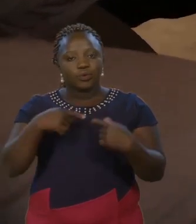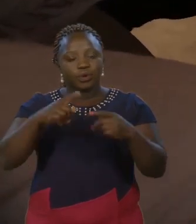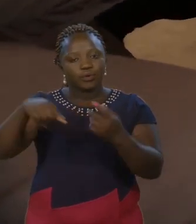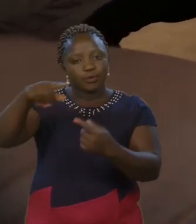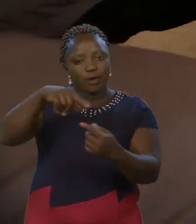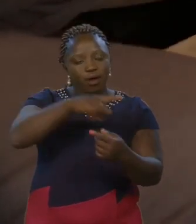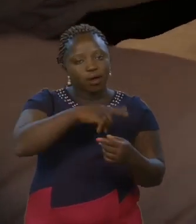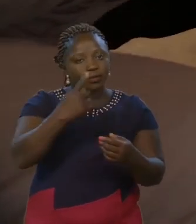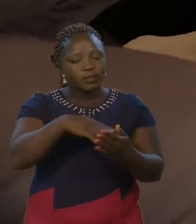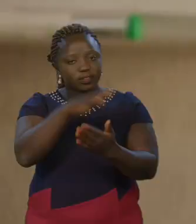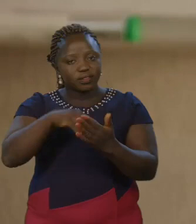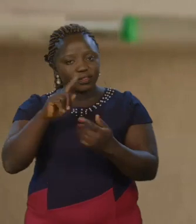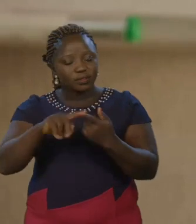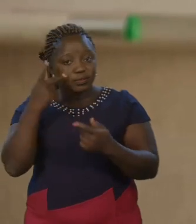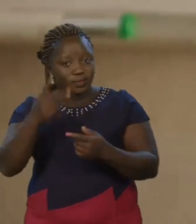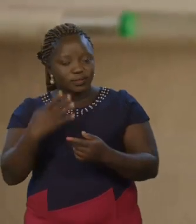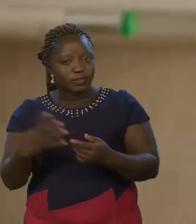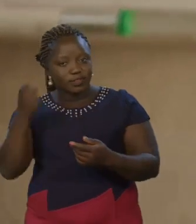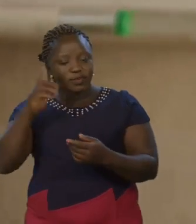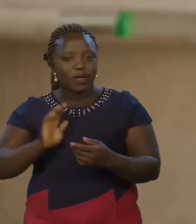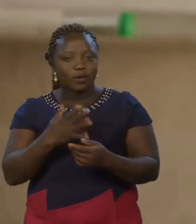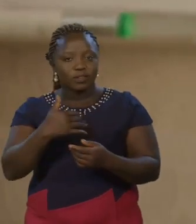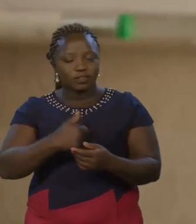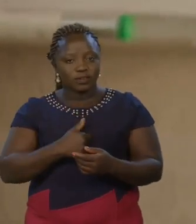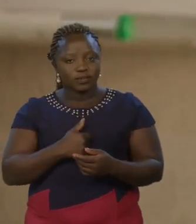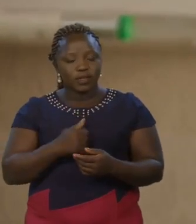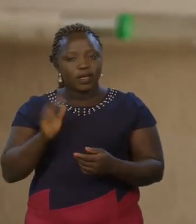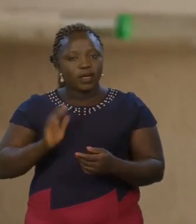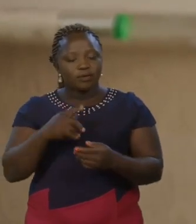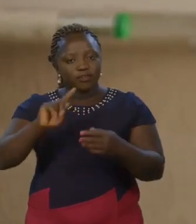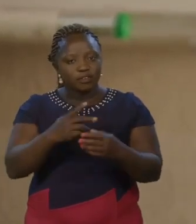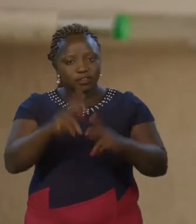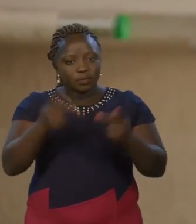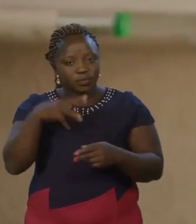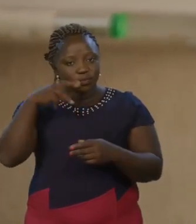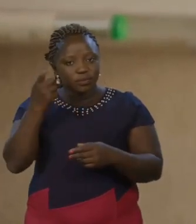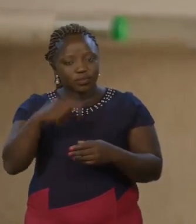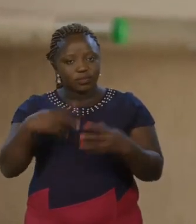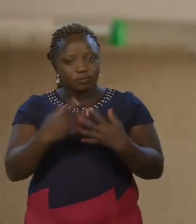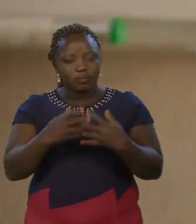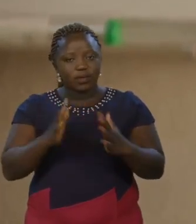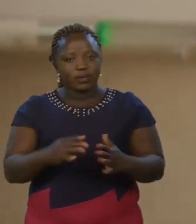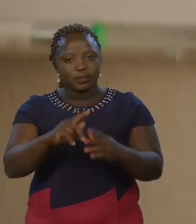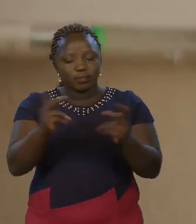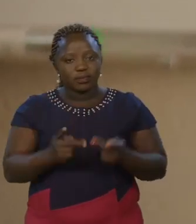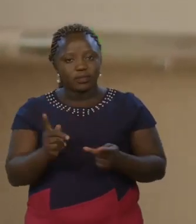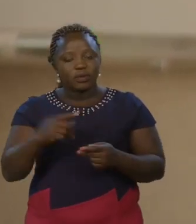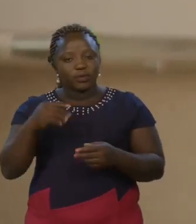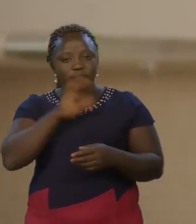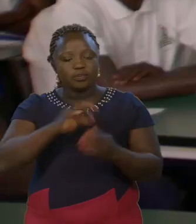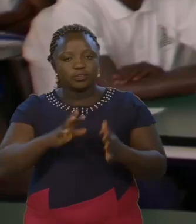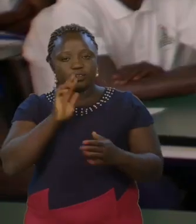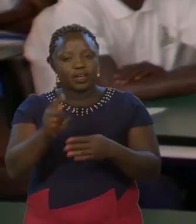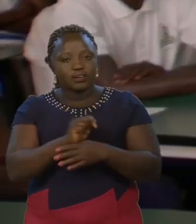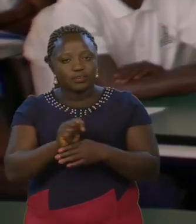We went around the center to see things for ourselves. Our first stop was the auto mechanics unit, where beneficiaries were being